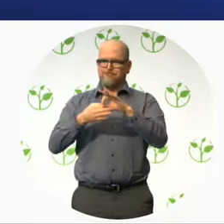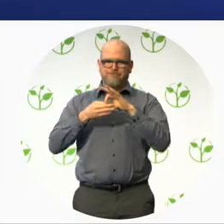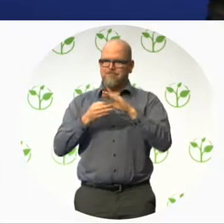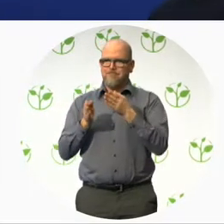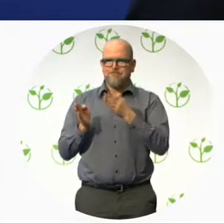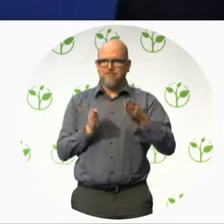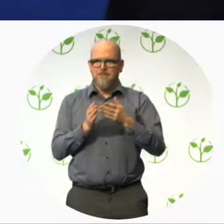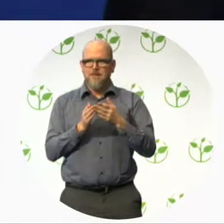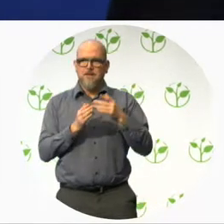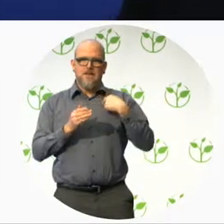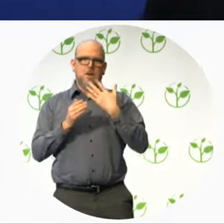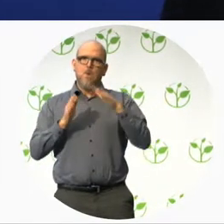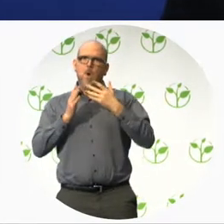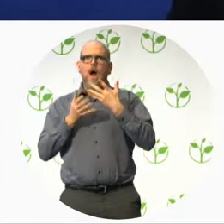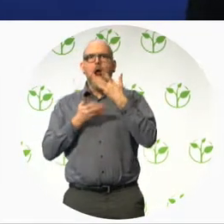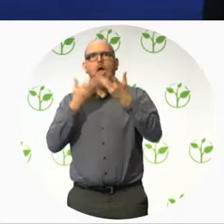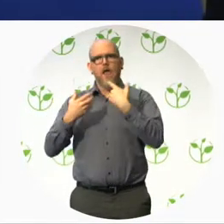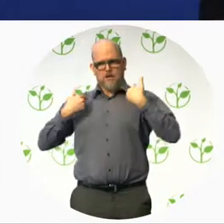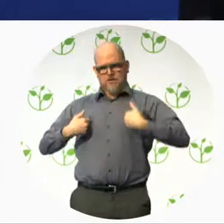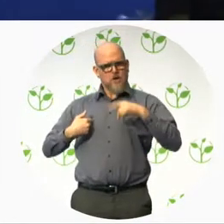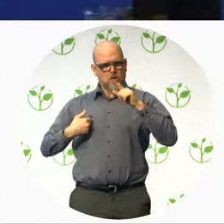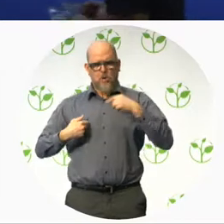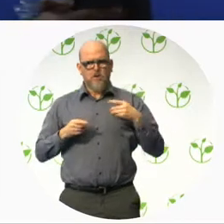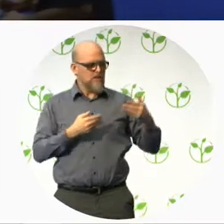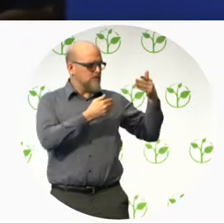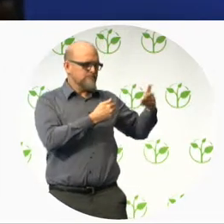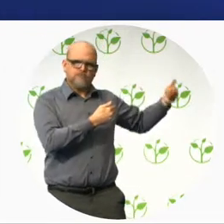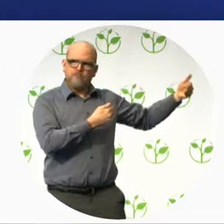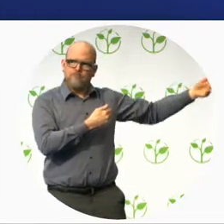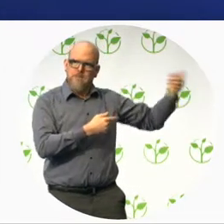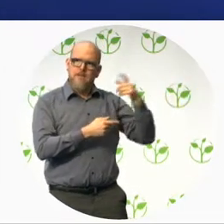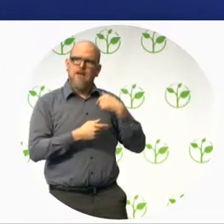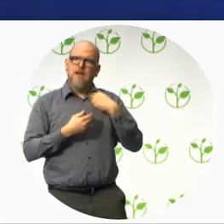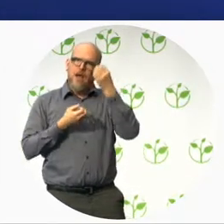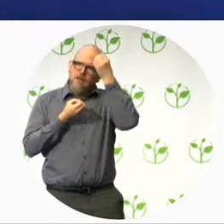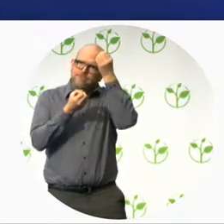presentation in the next session. So I'm doing a quick plug for Equalizent.